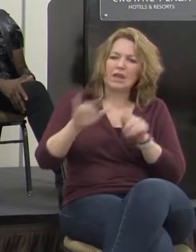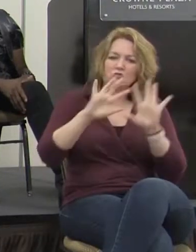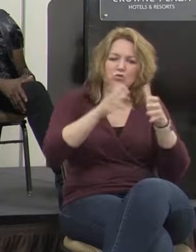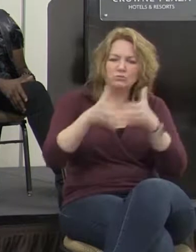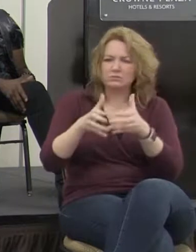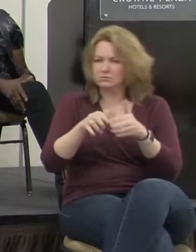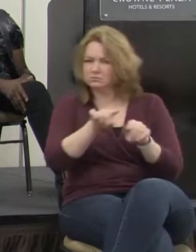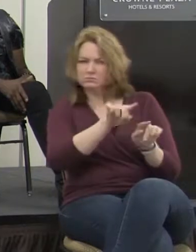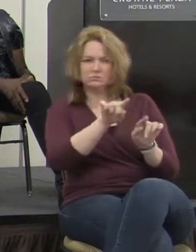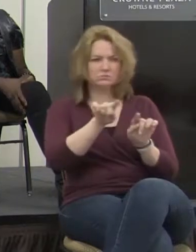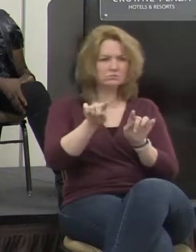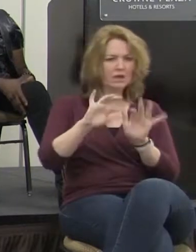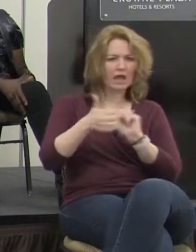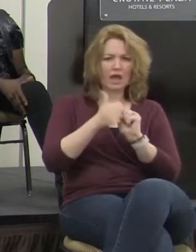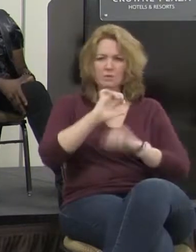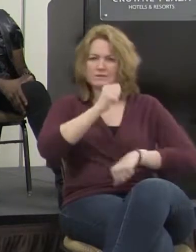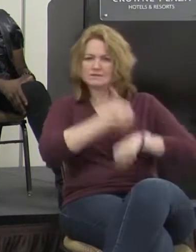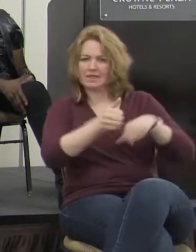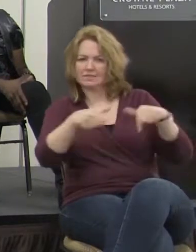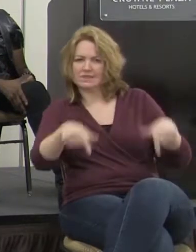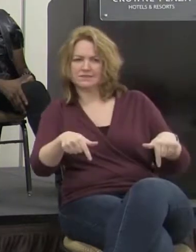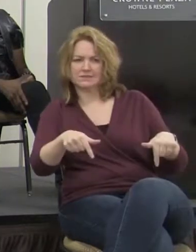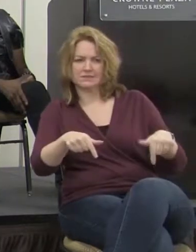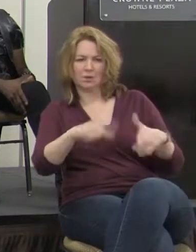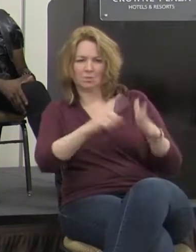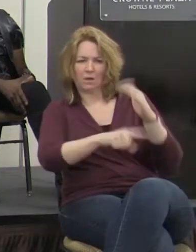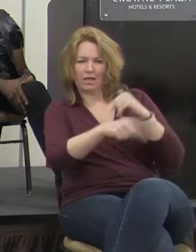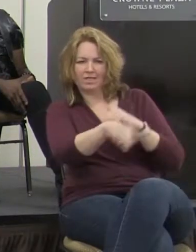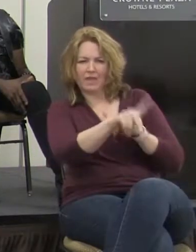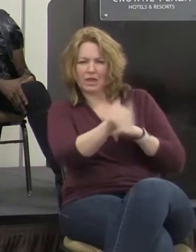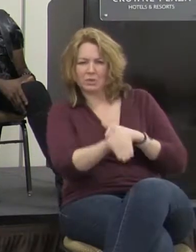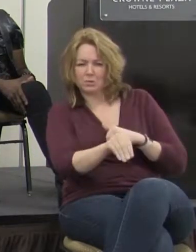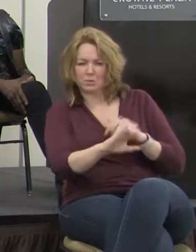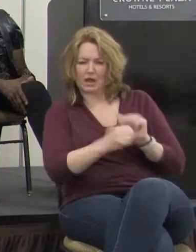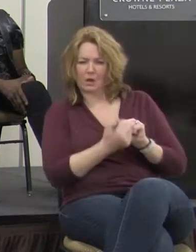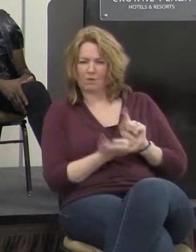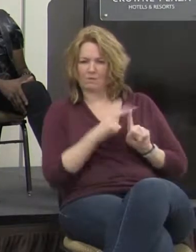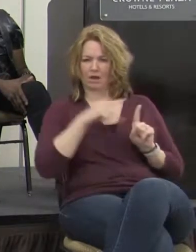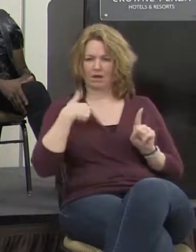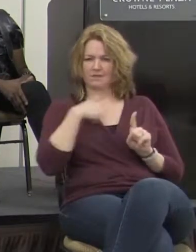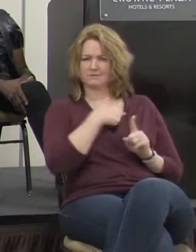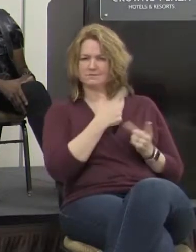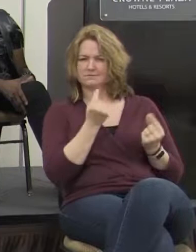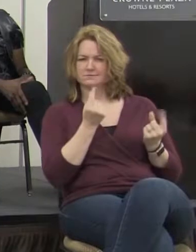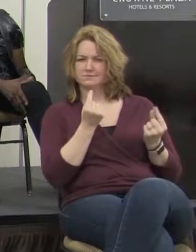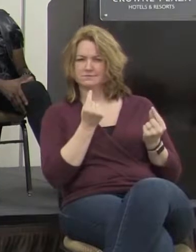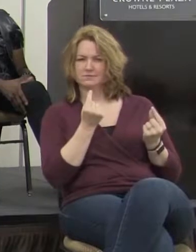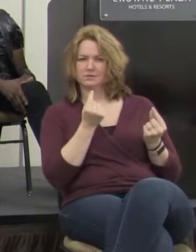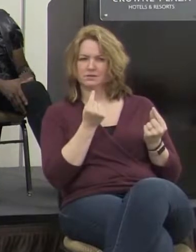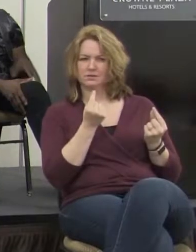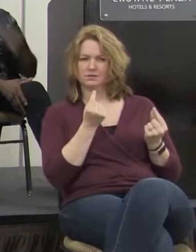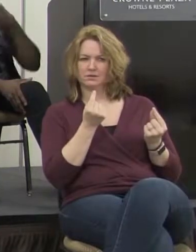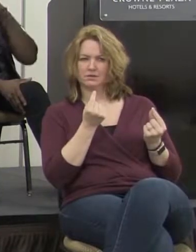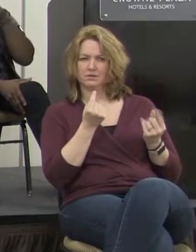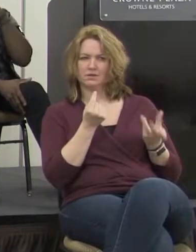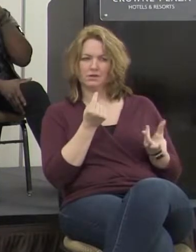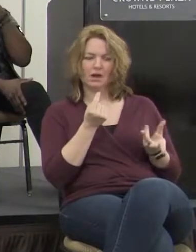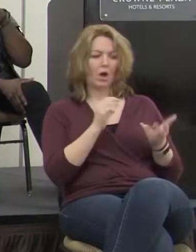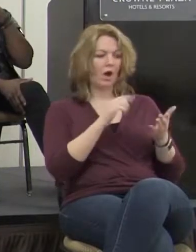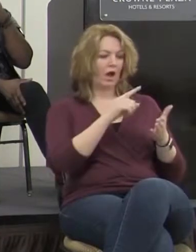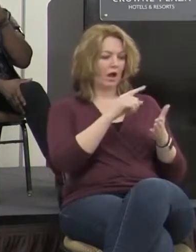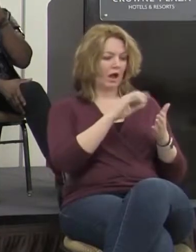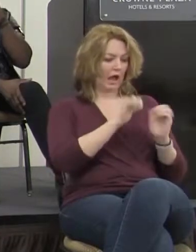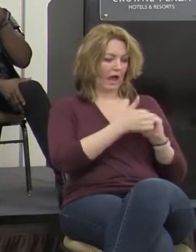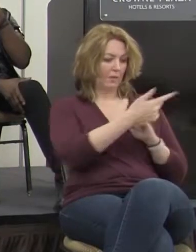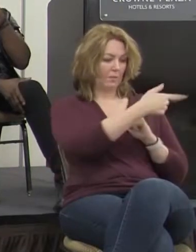to be and how do we need to form this? Their issue, I said, well, what will your partners feel if they cannot be